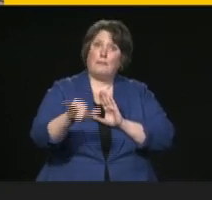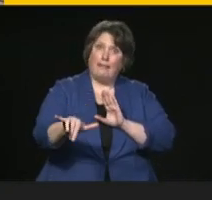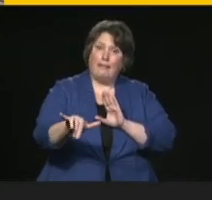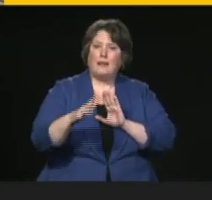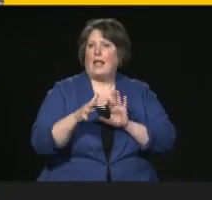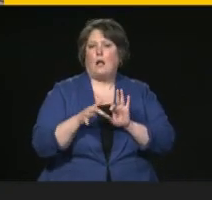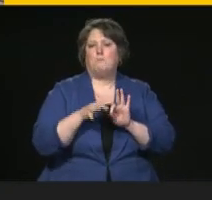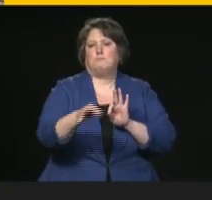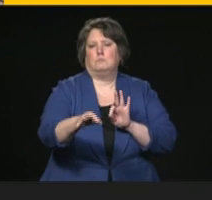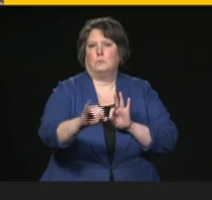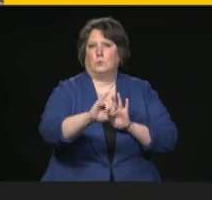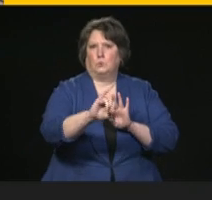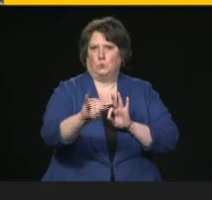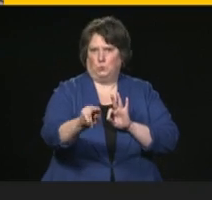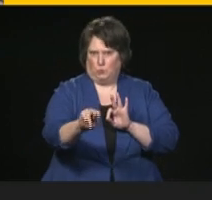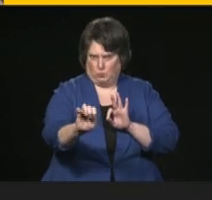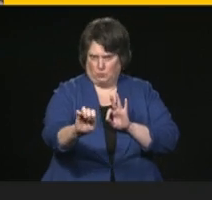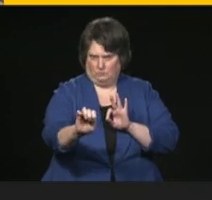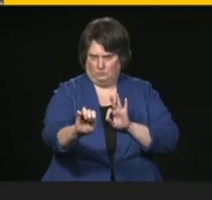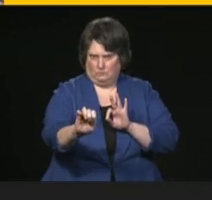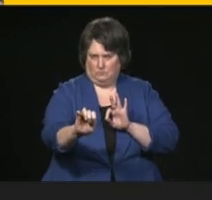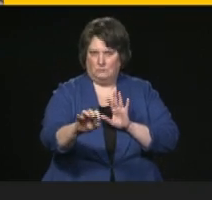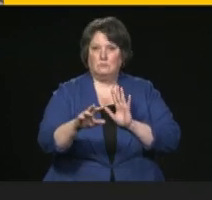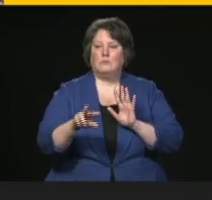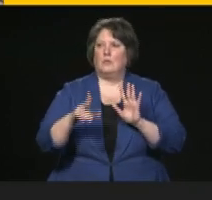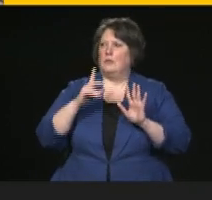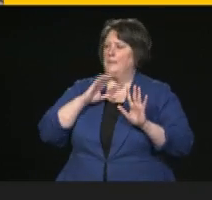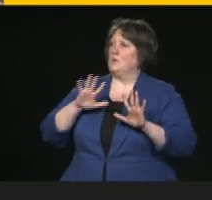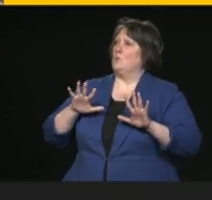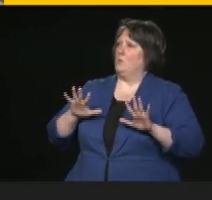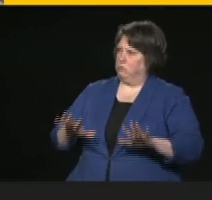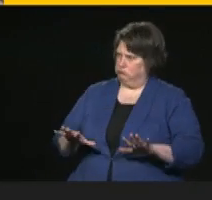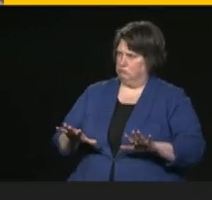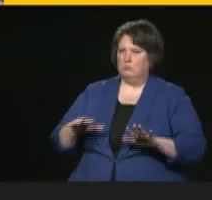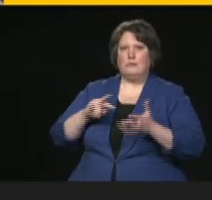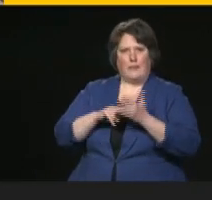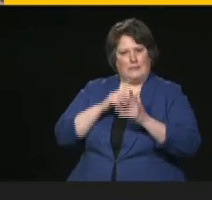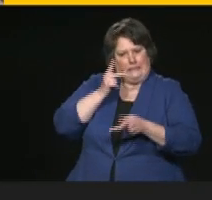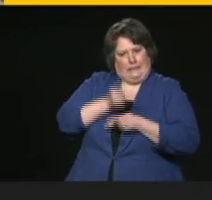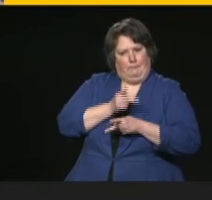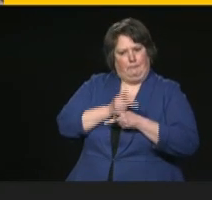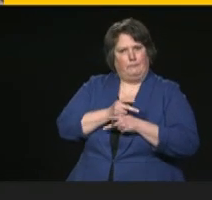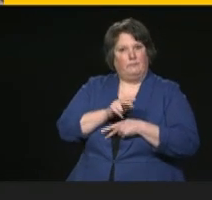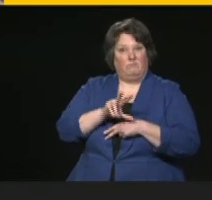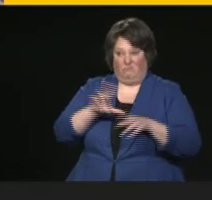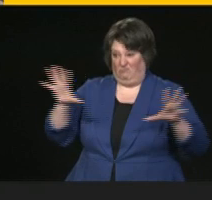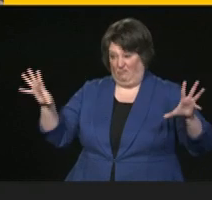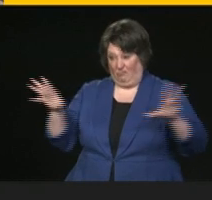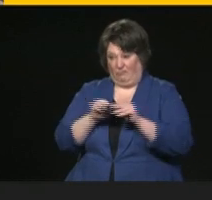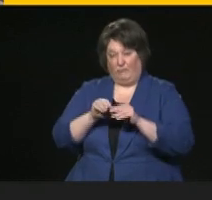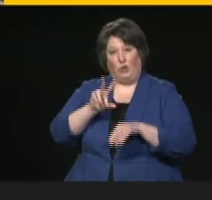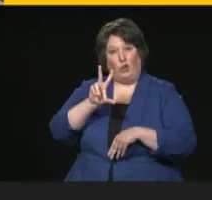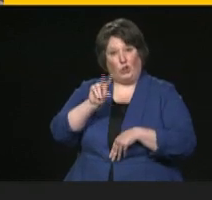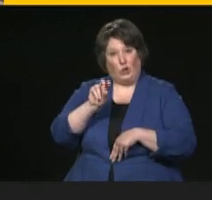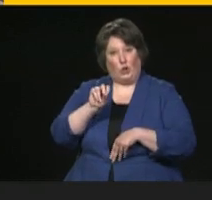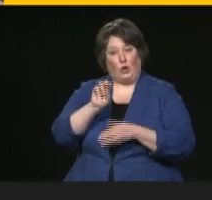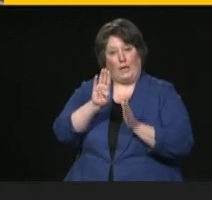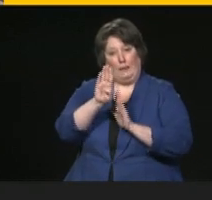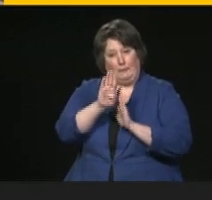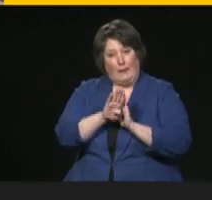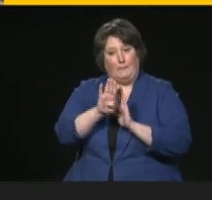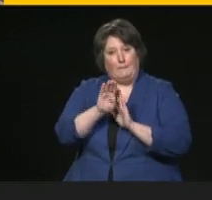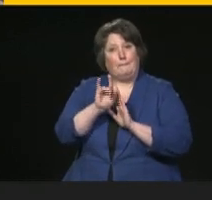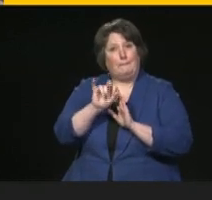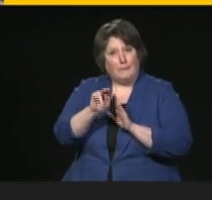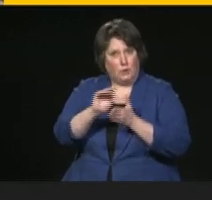businesses with around $30 billion of cash in hand to help businesses pay workers, pay suppliers, pay